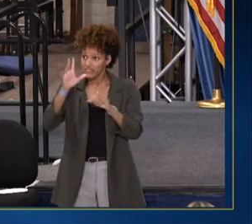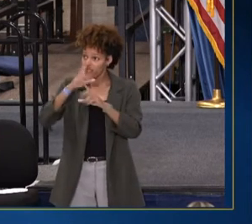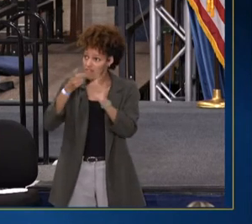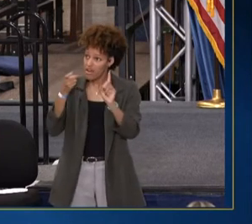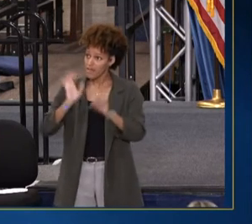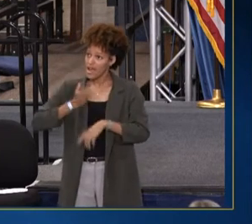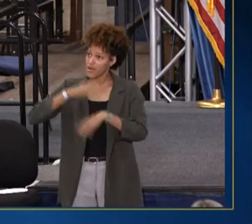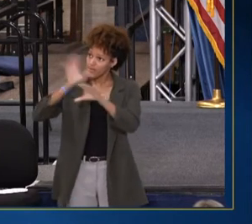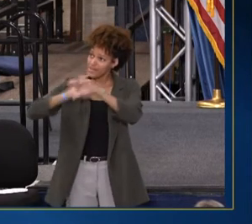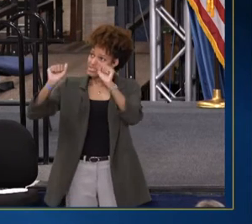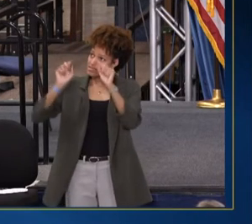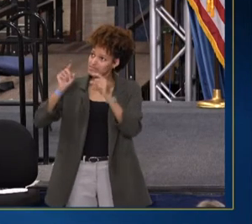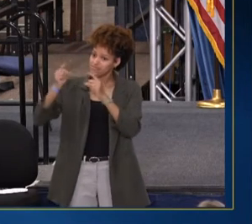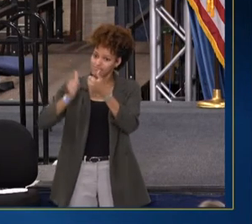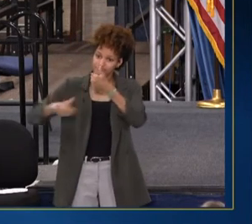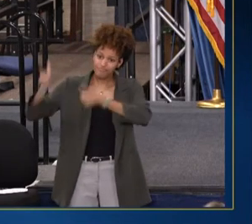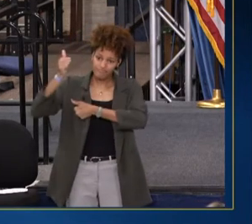president,